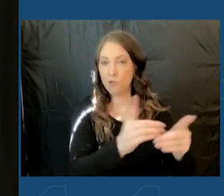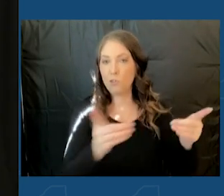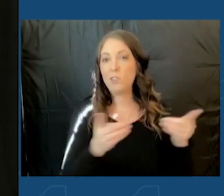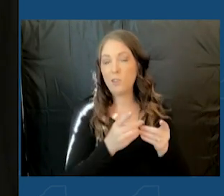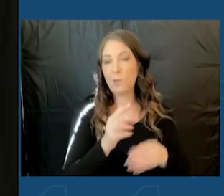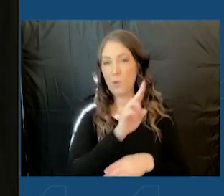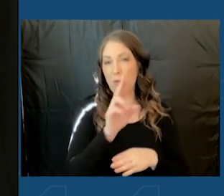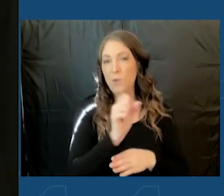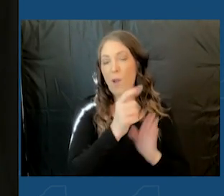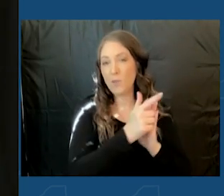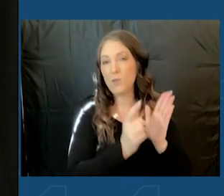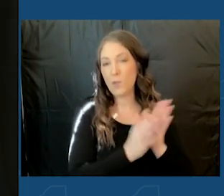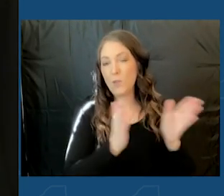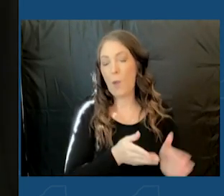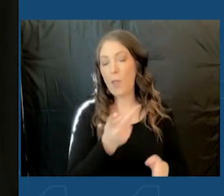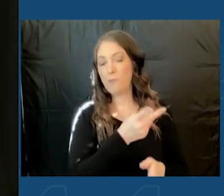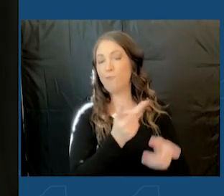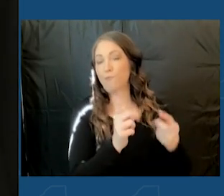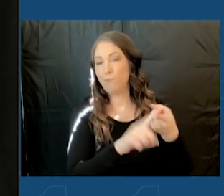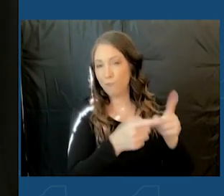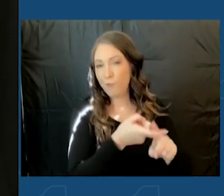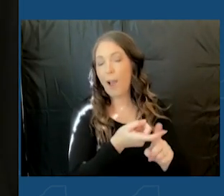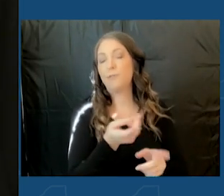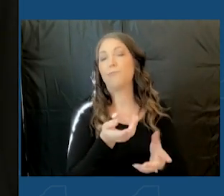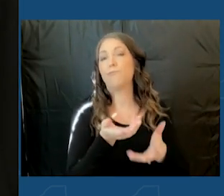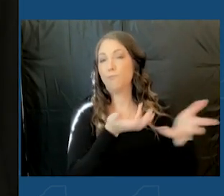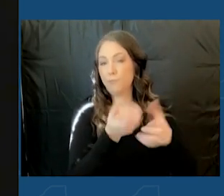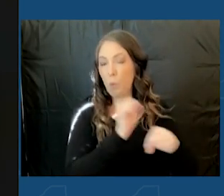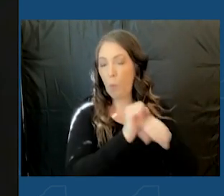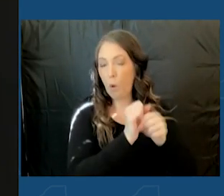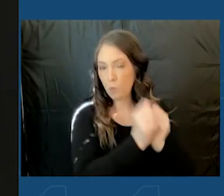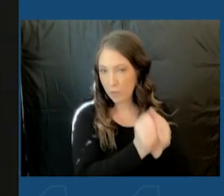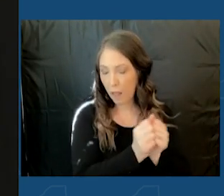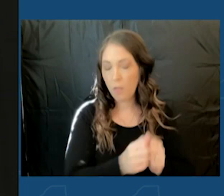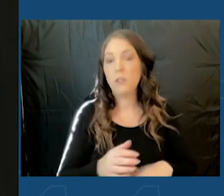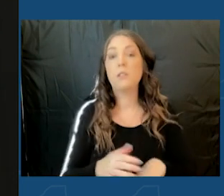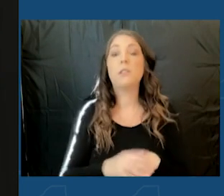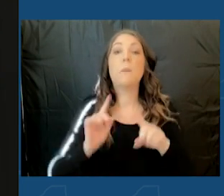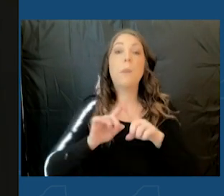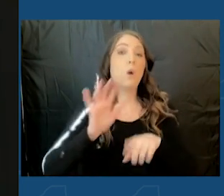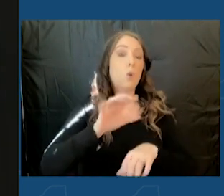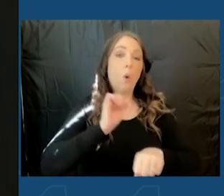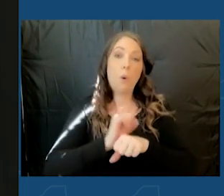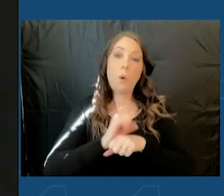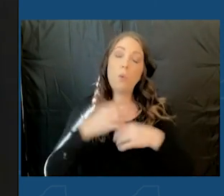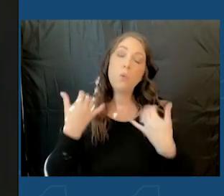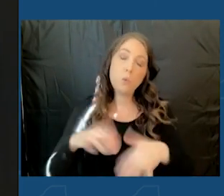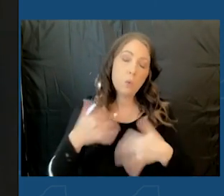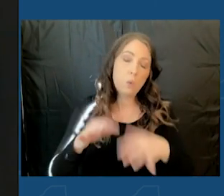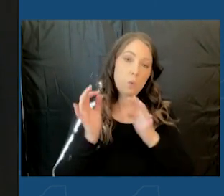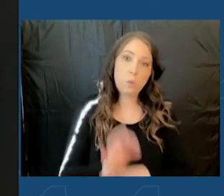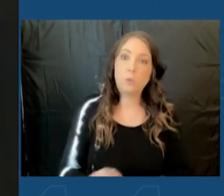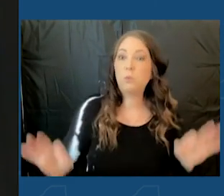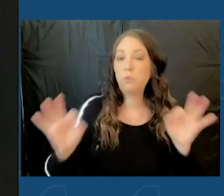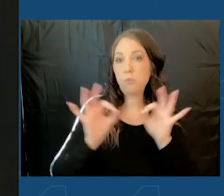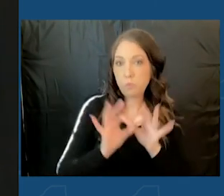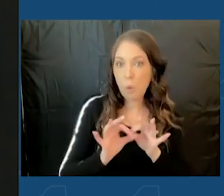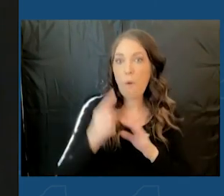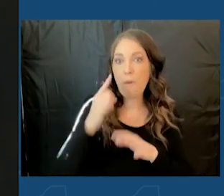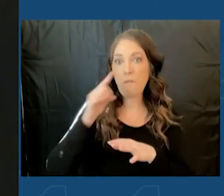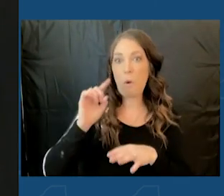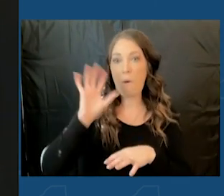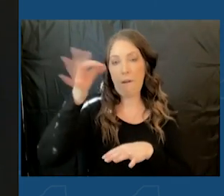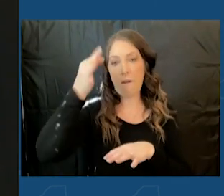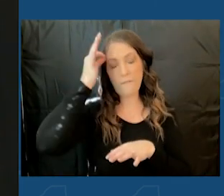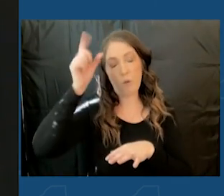of your friendship with our family, but also the incredible work you're doing at a significant level in our federal government. So, ladies